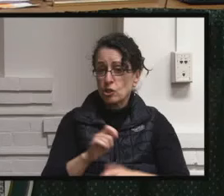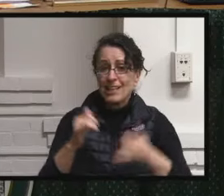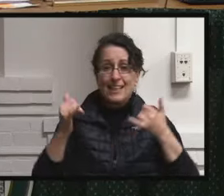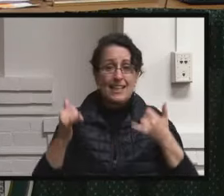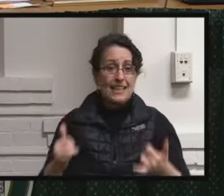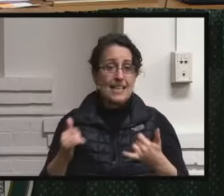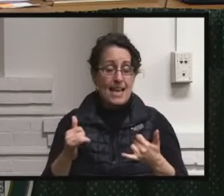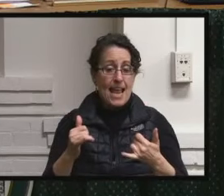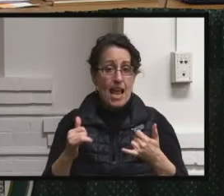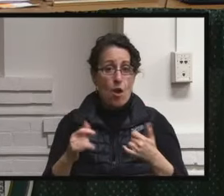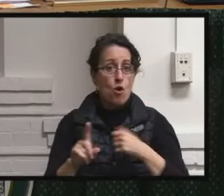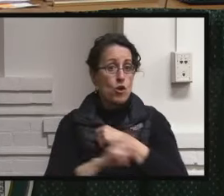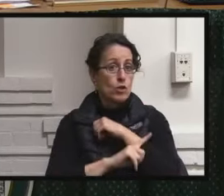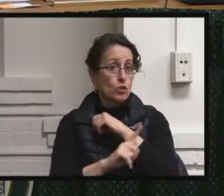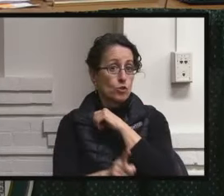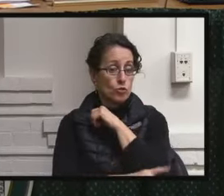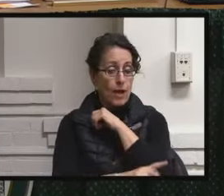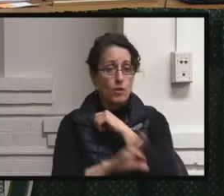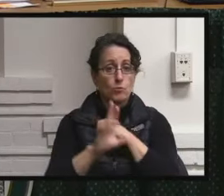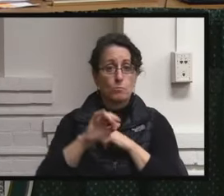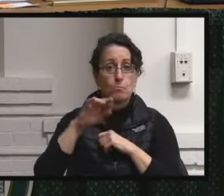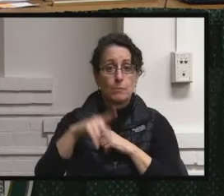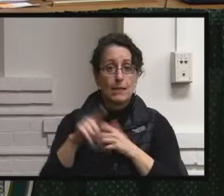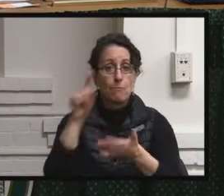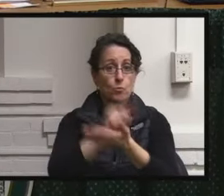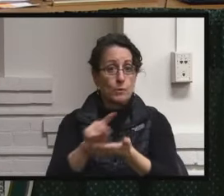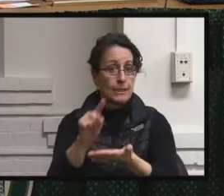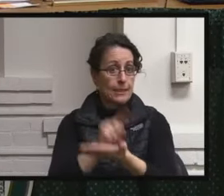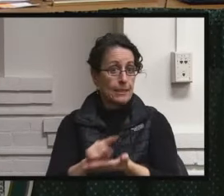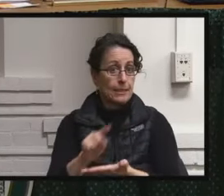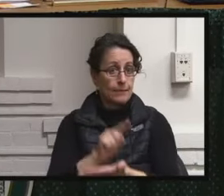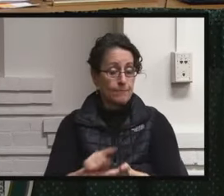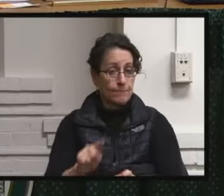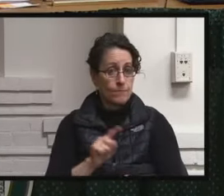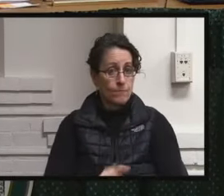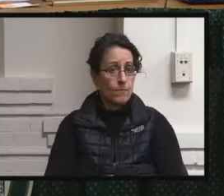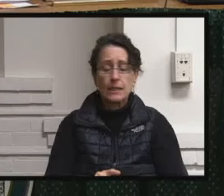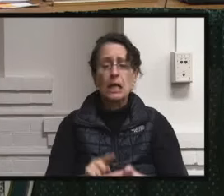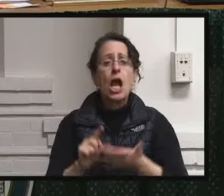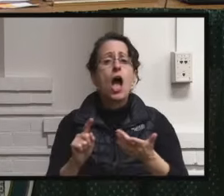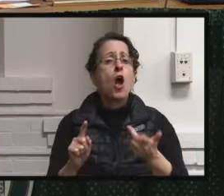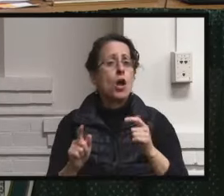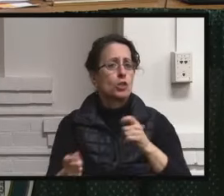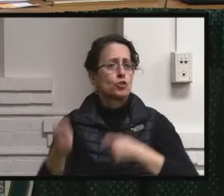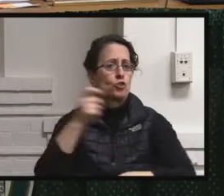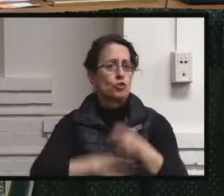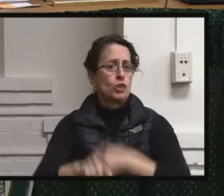that goes to the landfill every week to every other week.